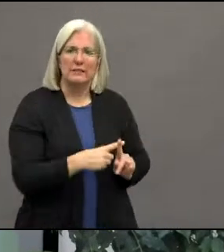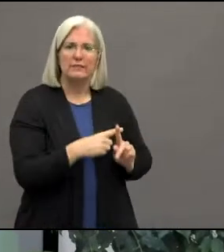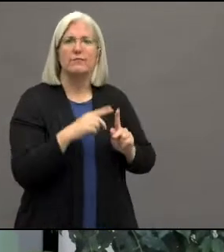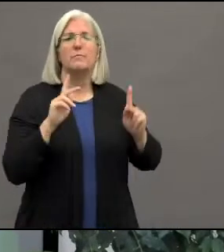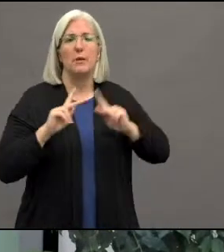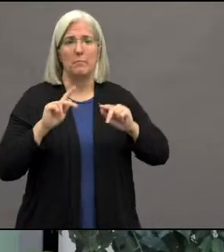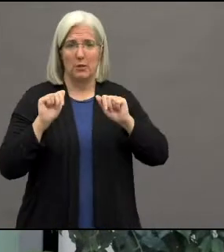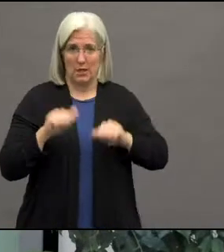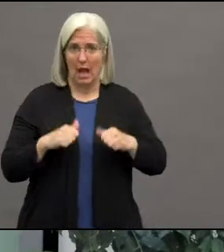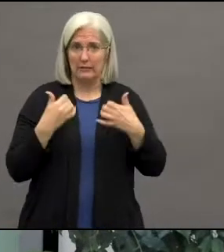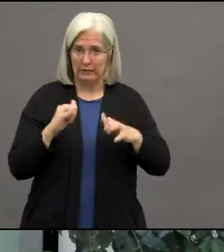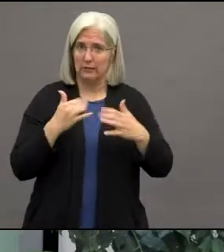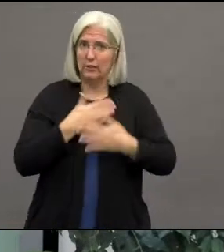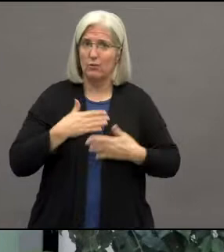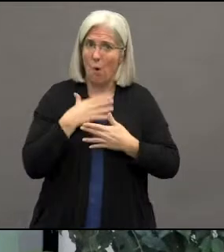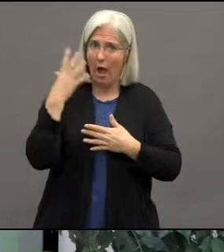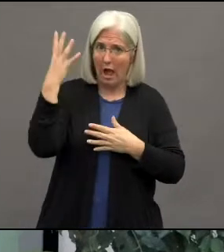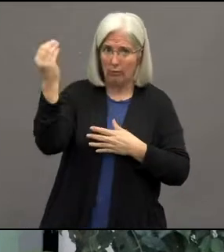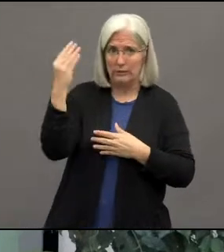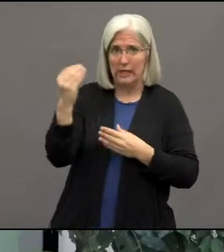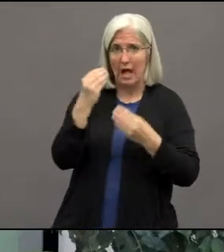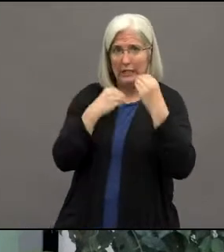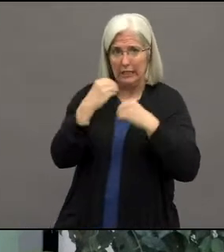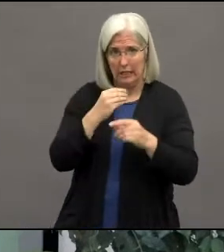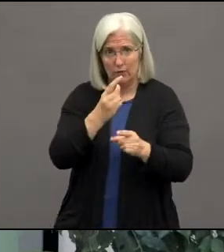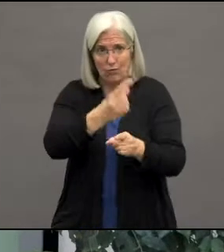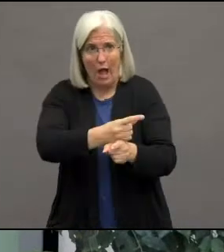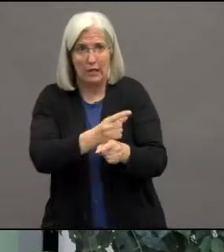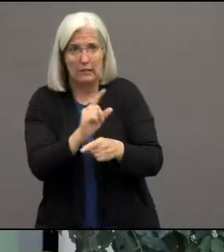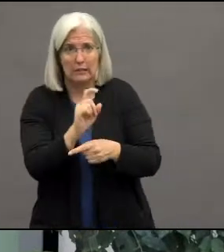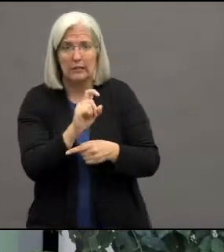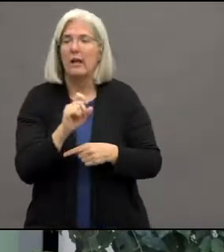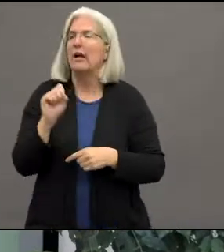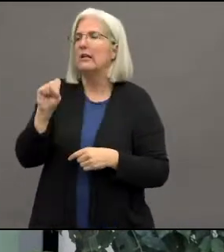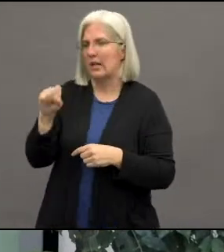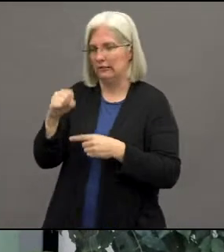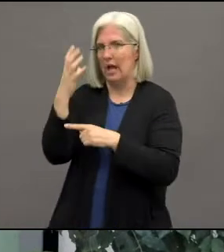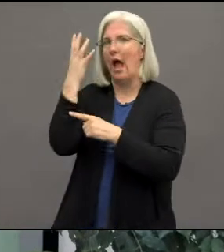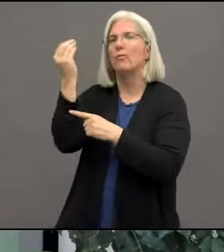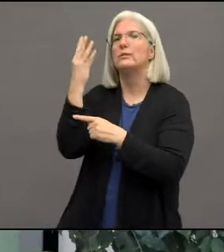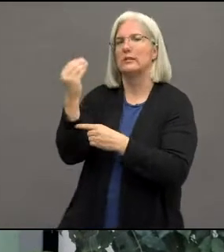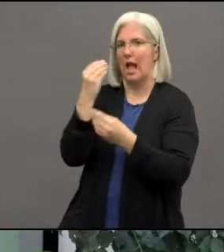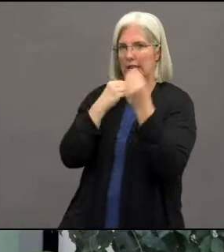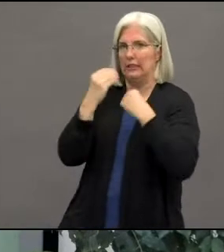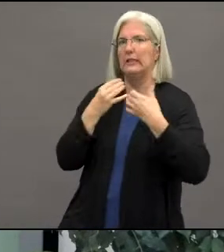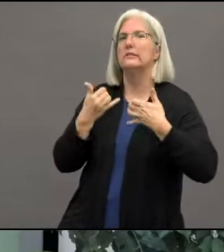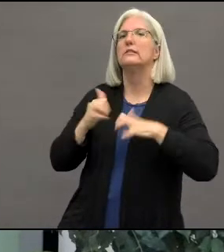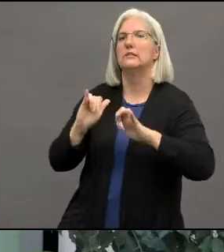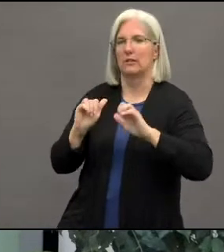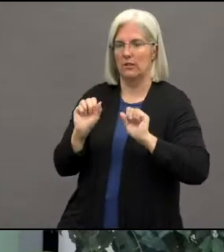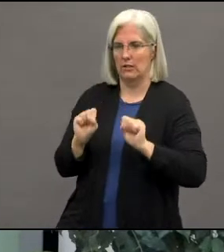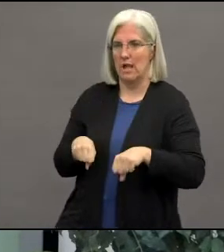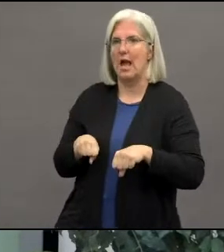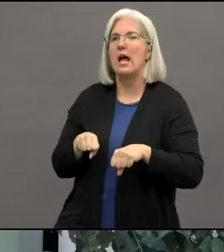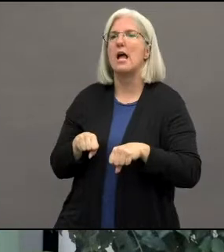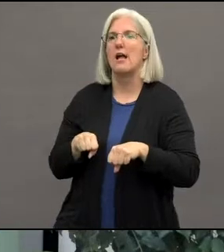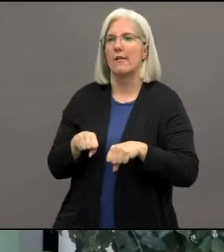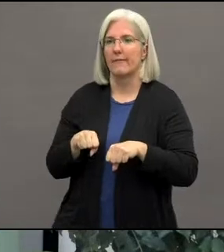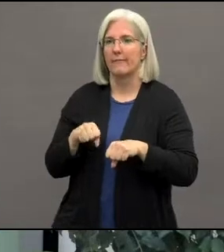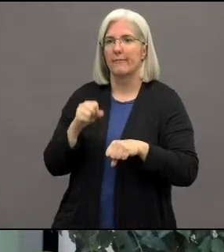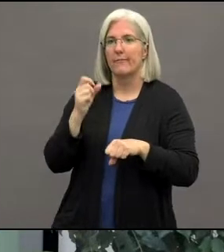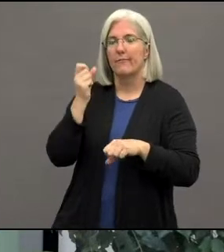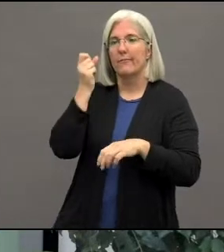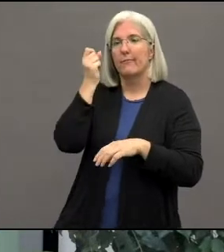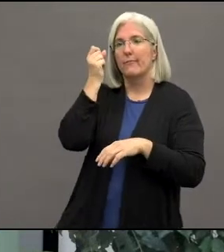dining. That's correct. People can still enjoy outdoor dining, and as long as the